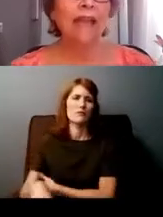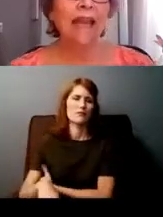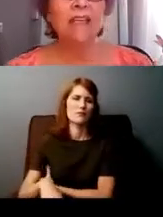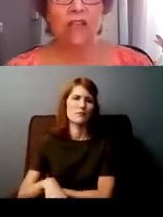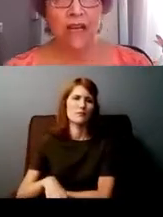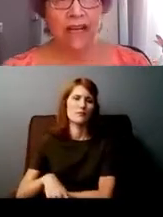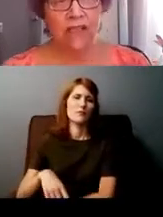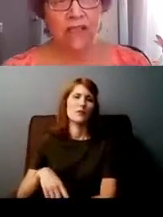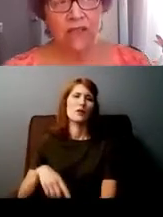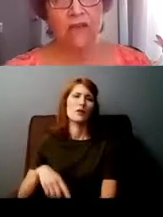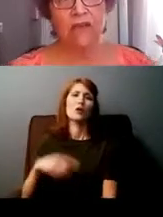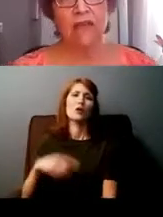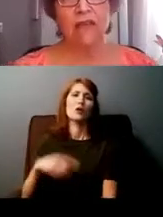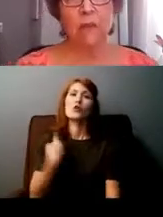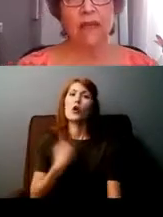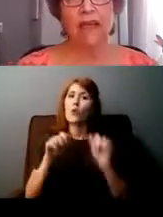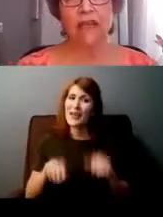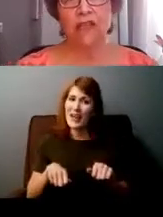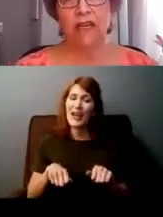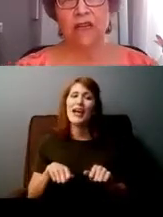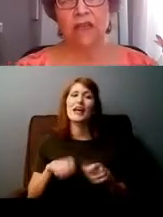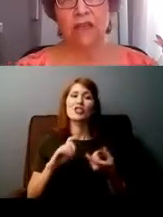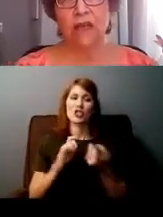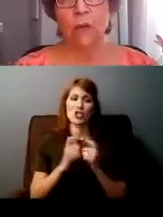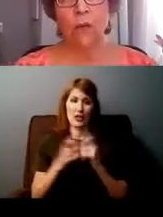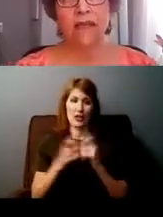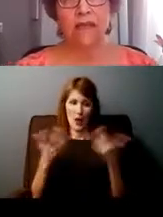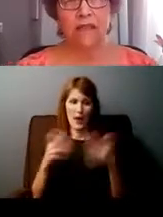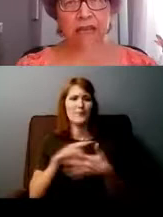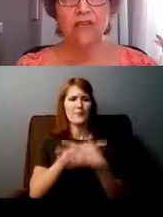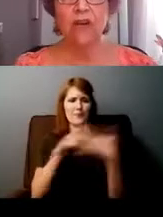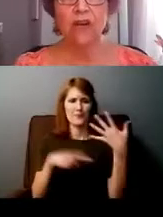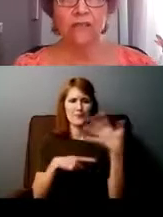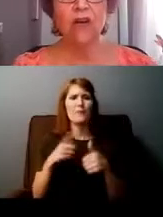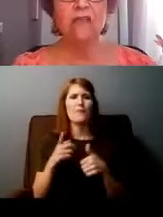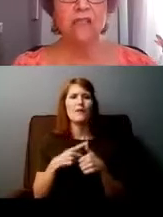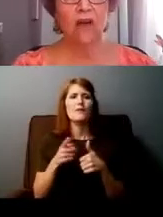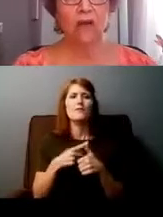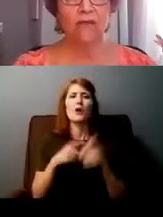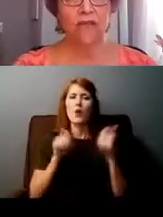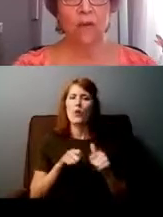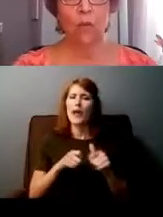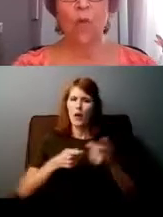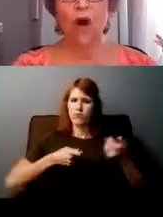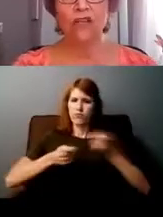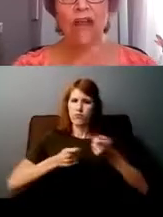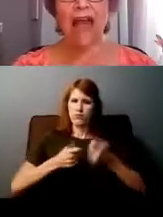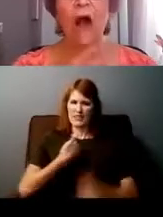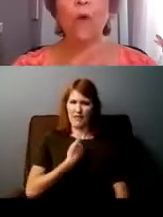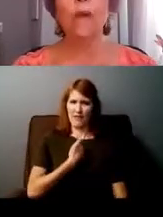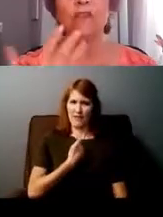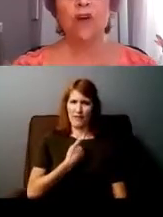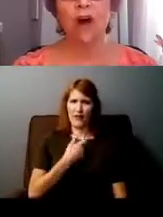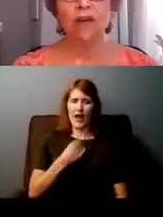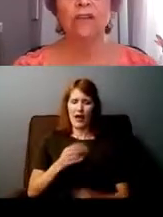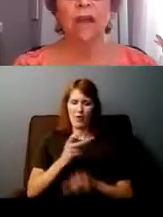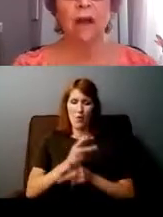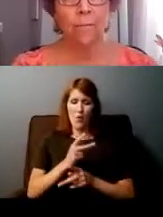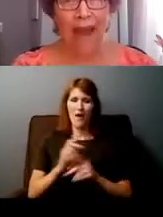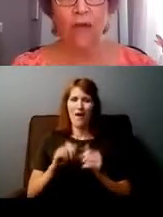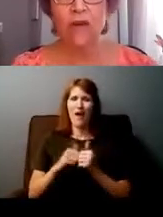So we can change. These are the things we can change. We can take charge of ourselves and watch how we